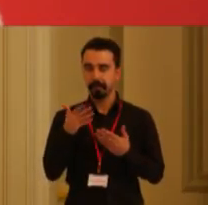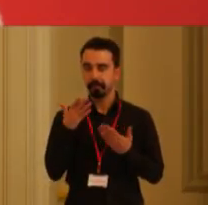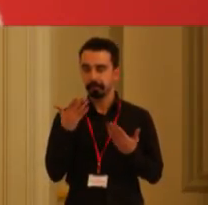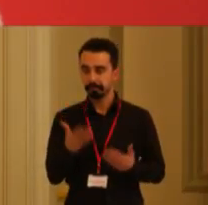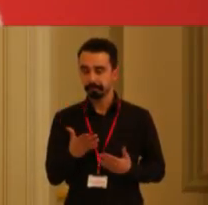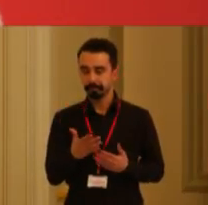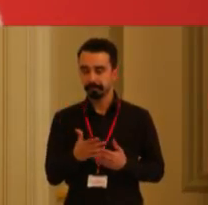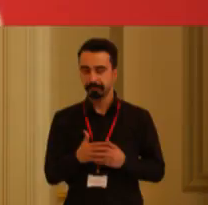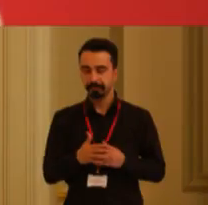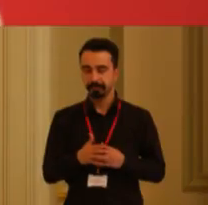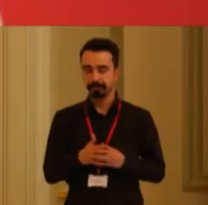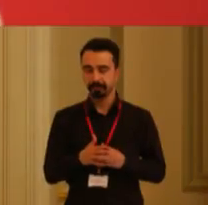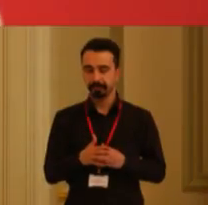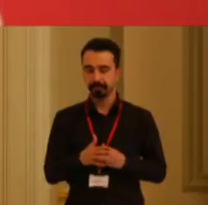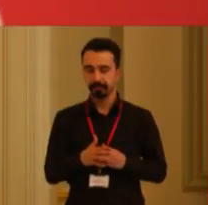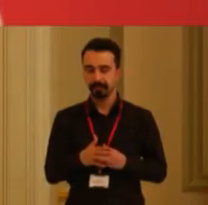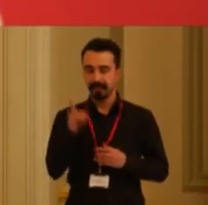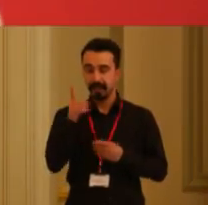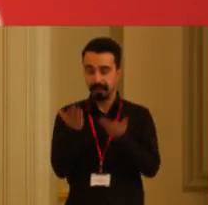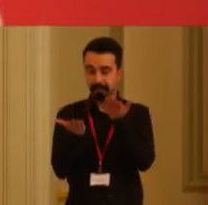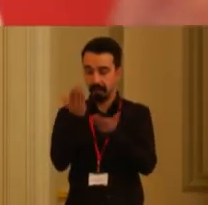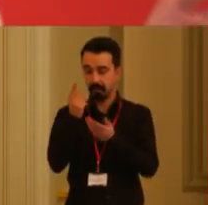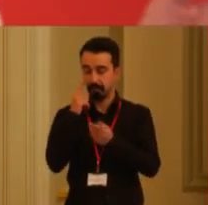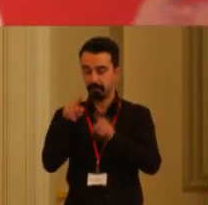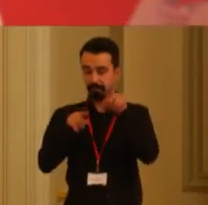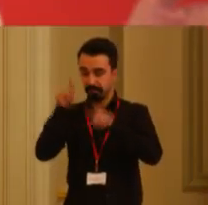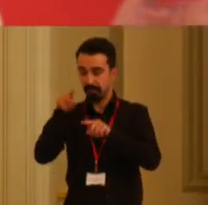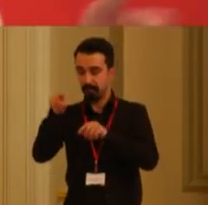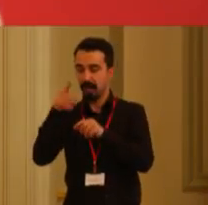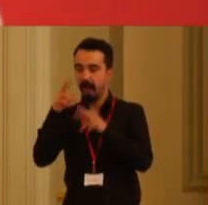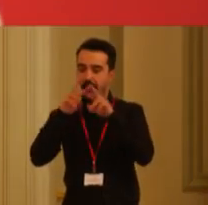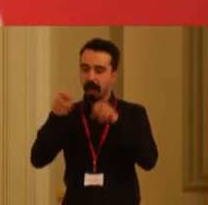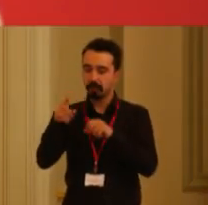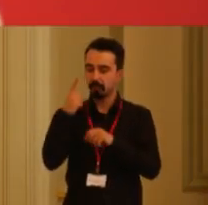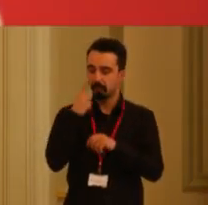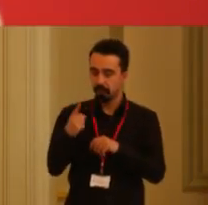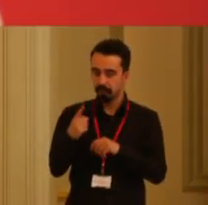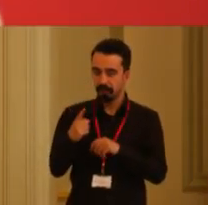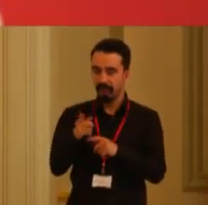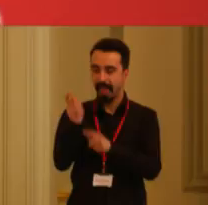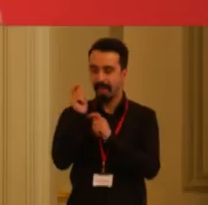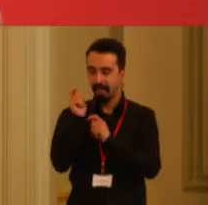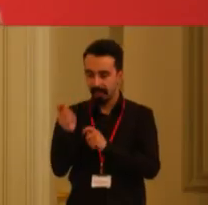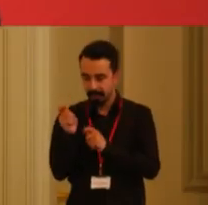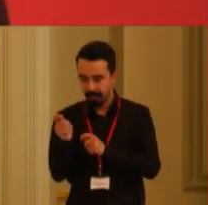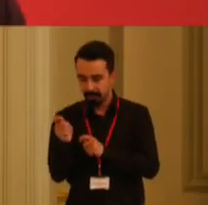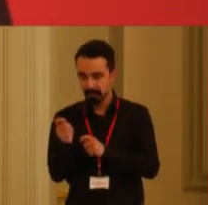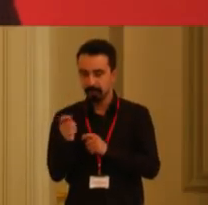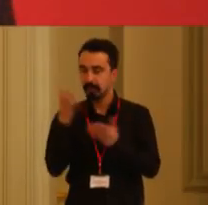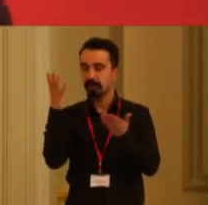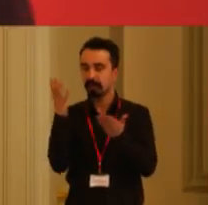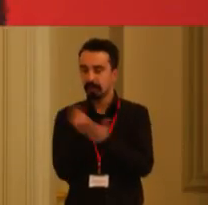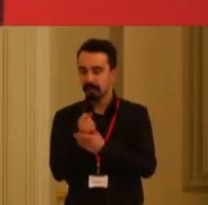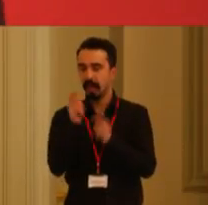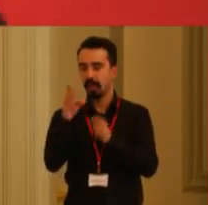rather reluctant to go through this, or are not really enthusiastic or thrilled about this current system. Statistics